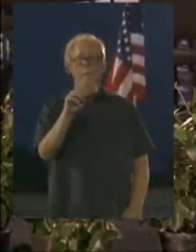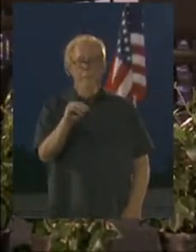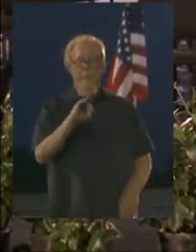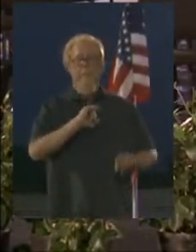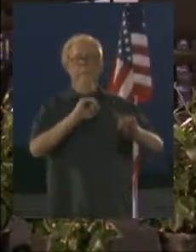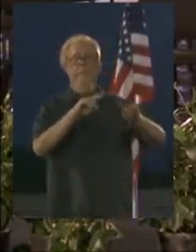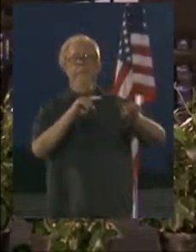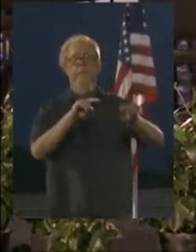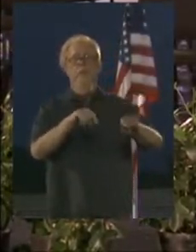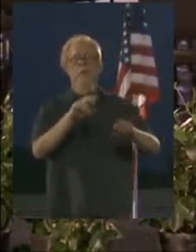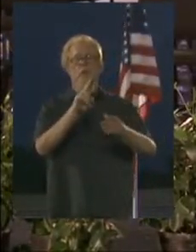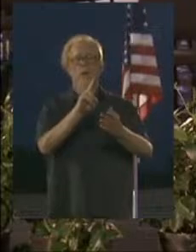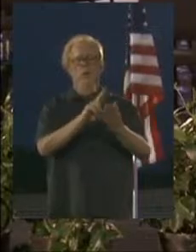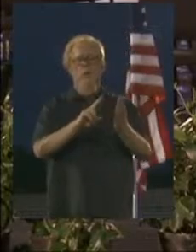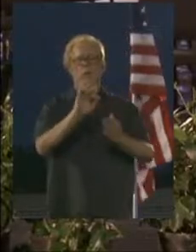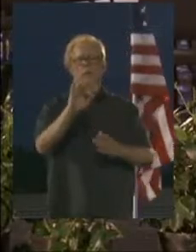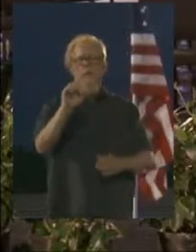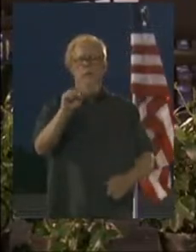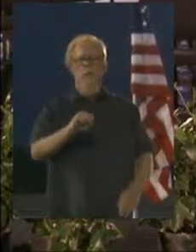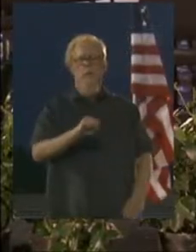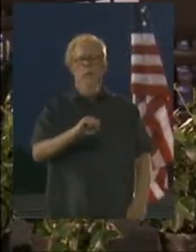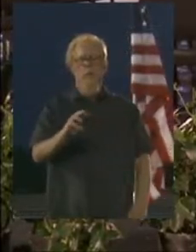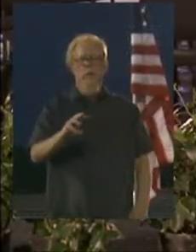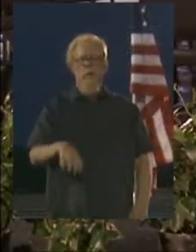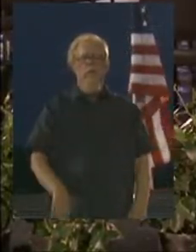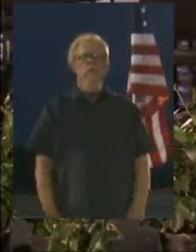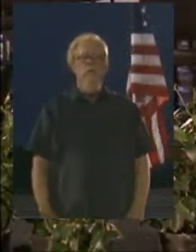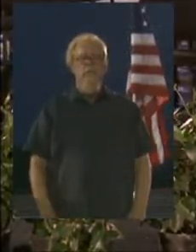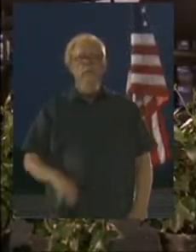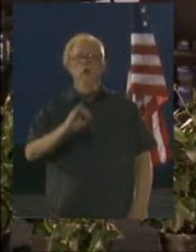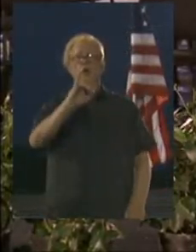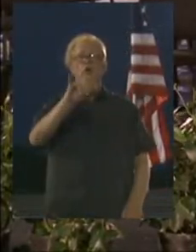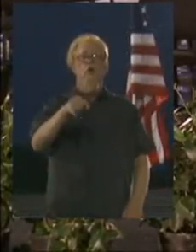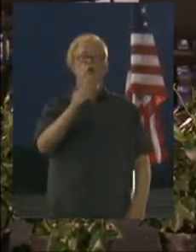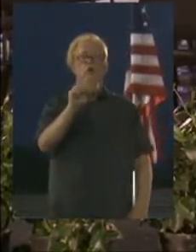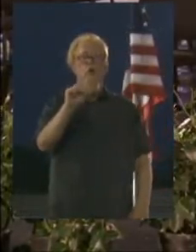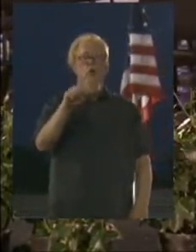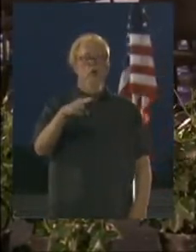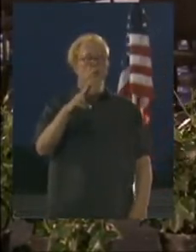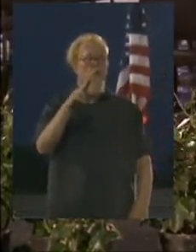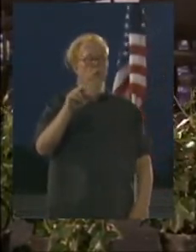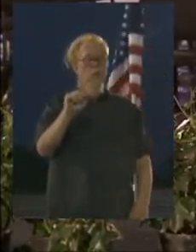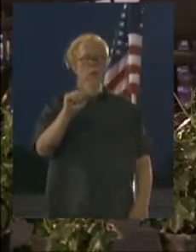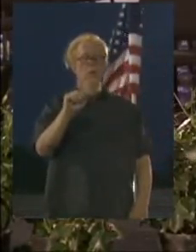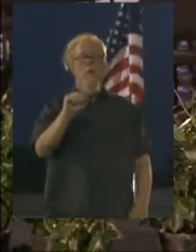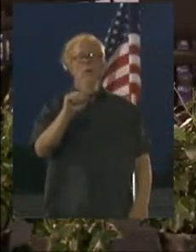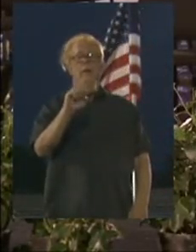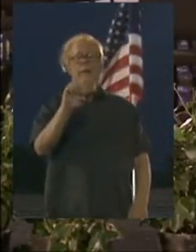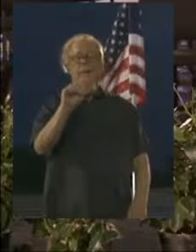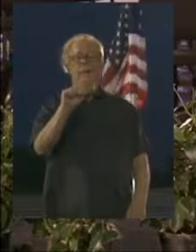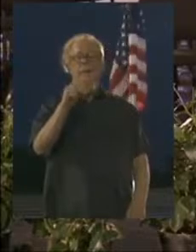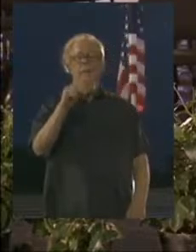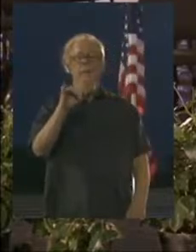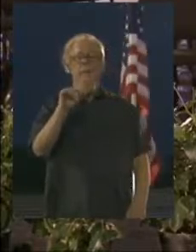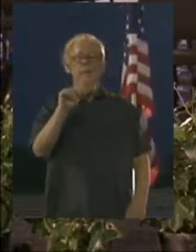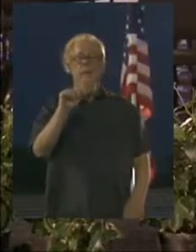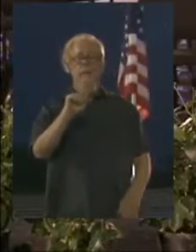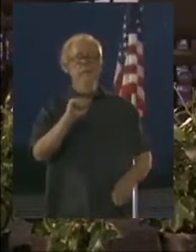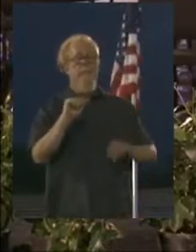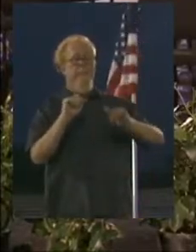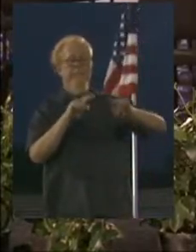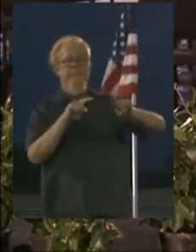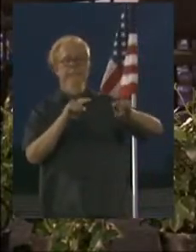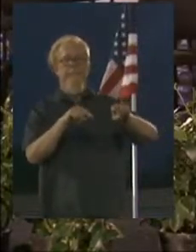University of the Southwest. Joshua Espithia will be attending the University of Texas at San